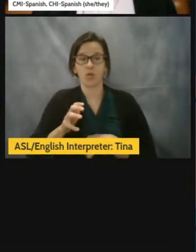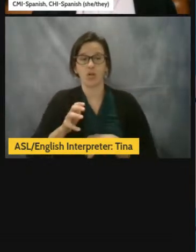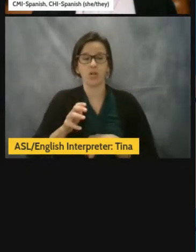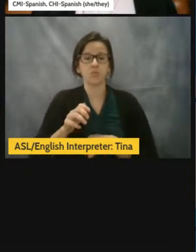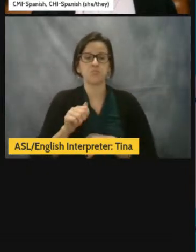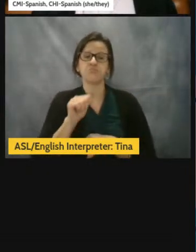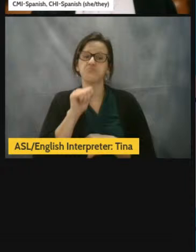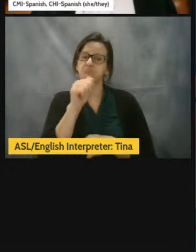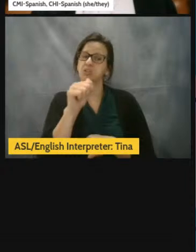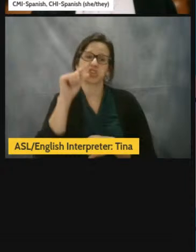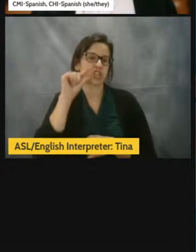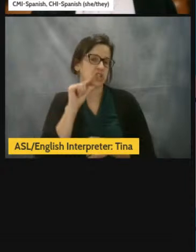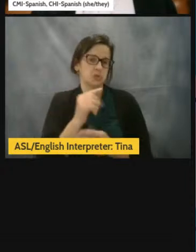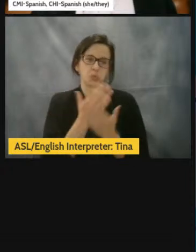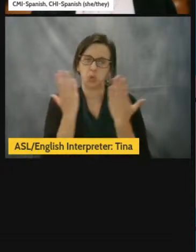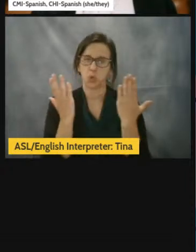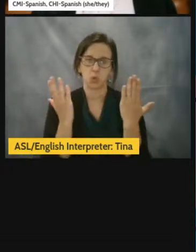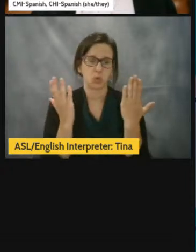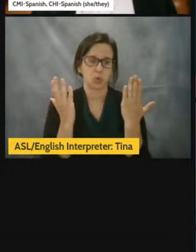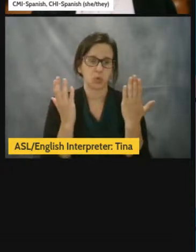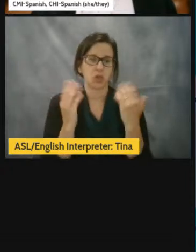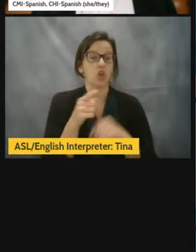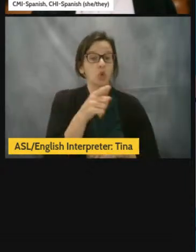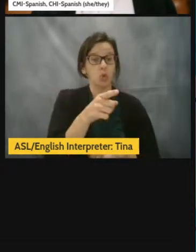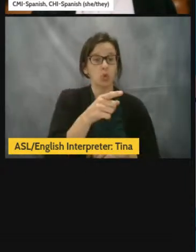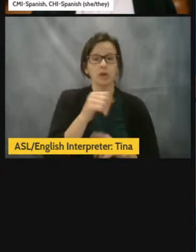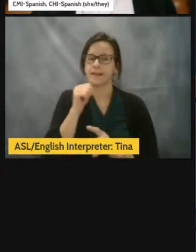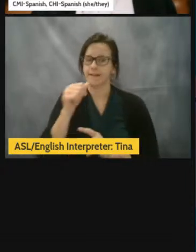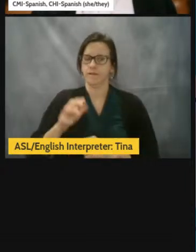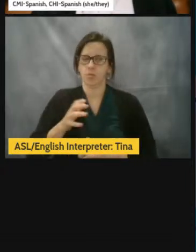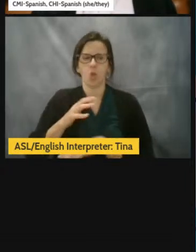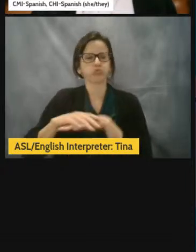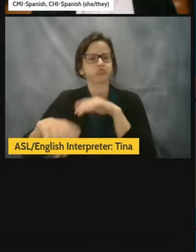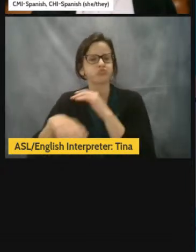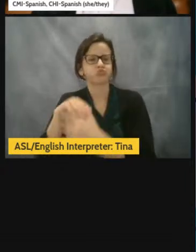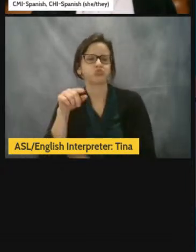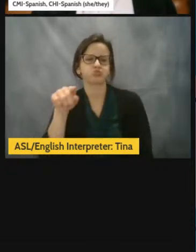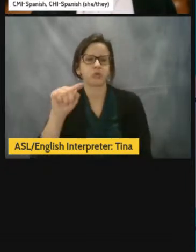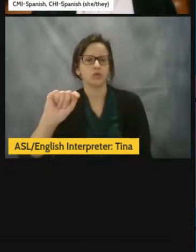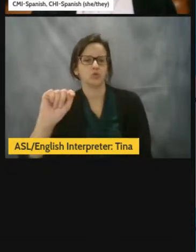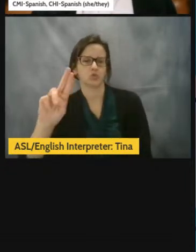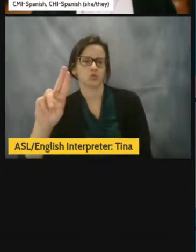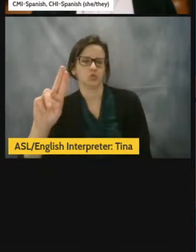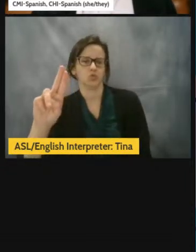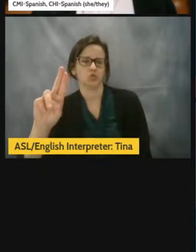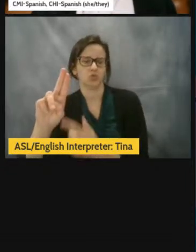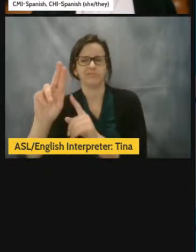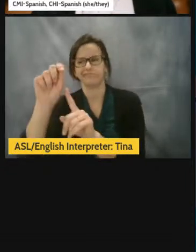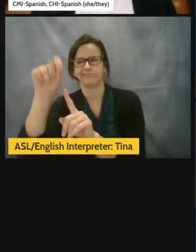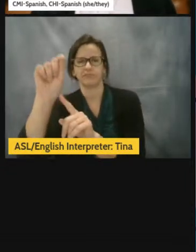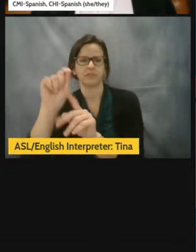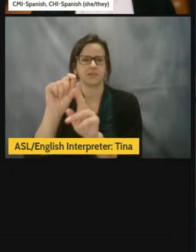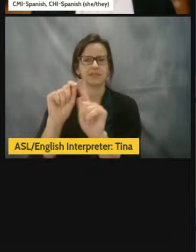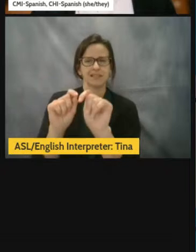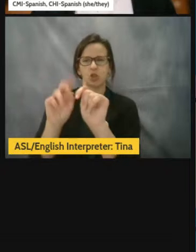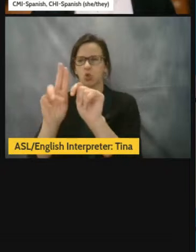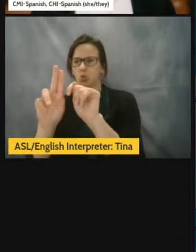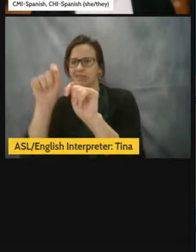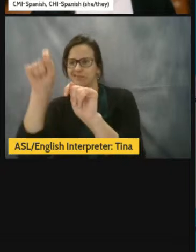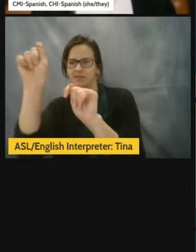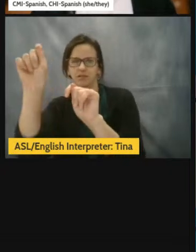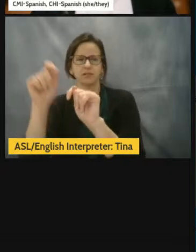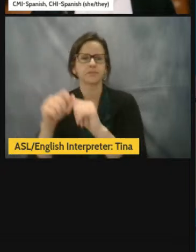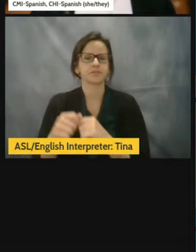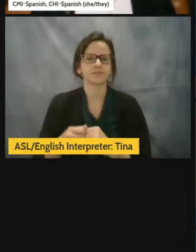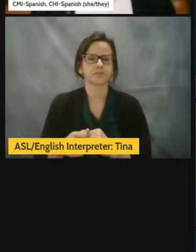either. So for you, informal, we have tu, which is T-U with an accent. Or you might even